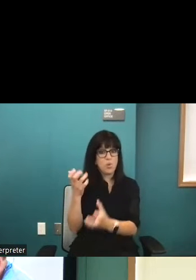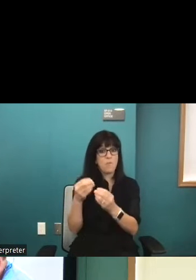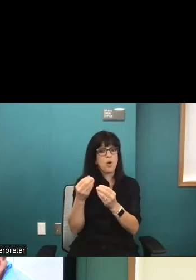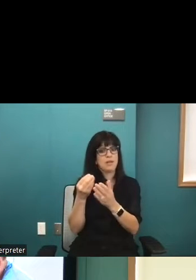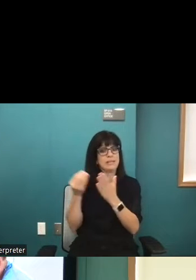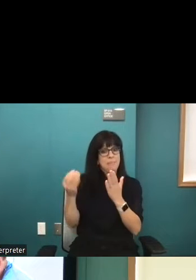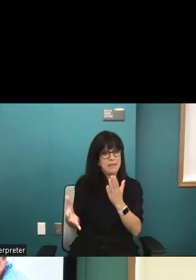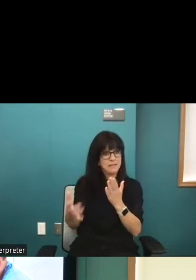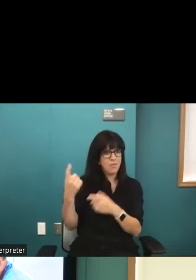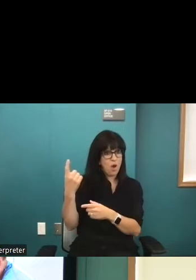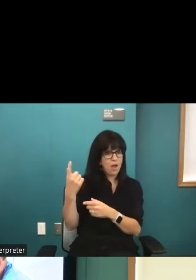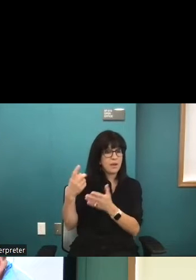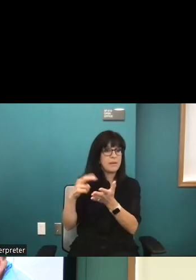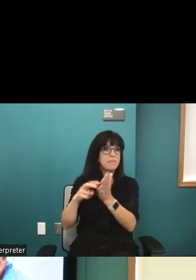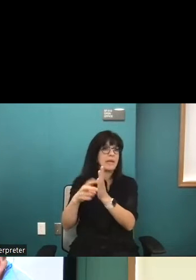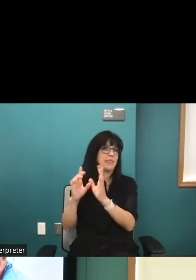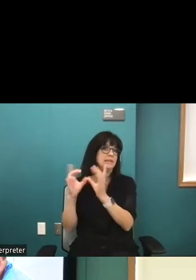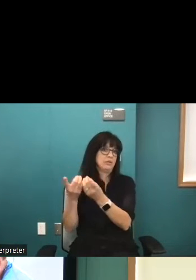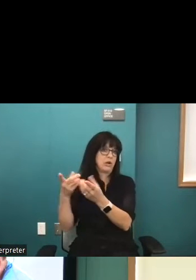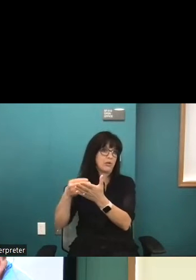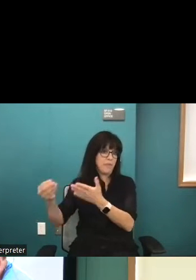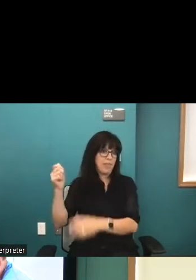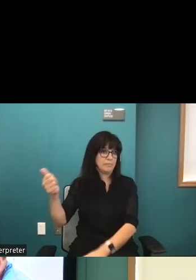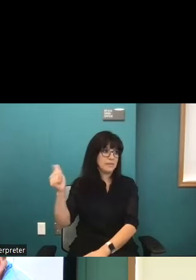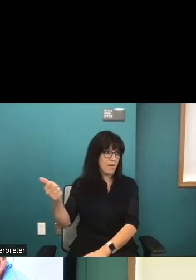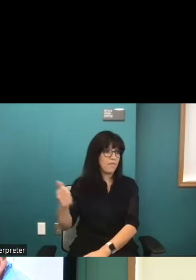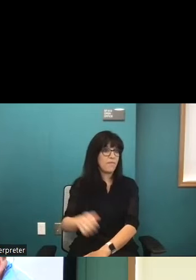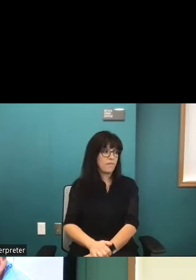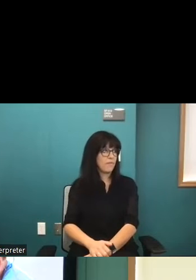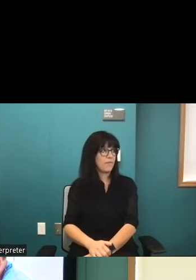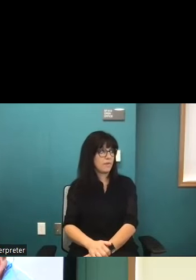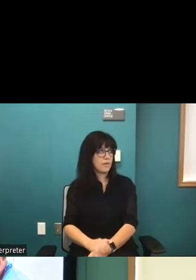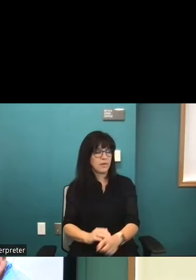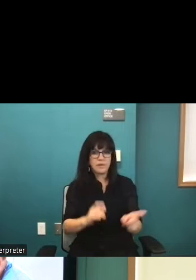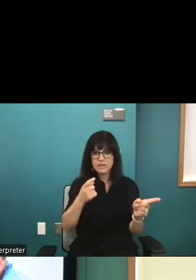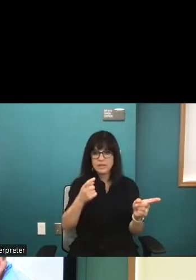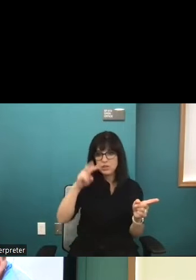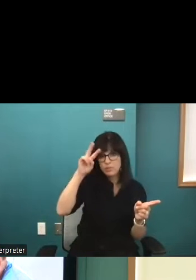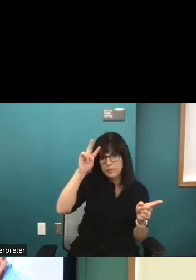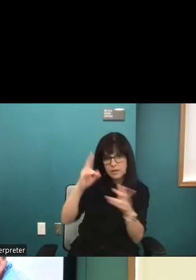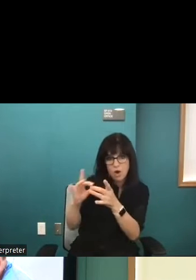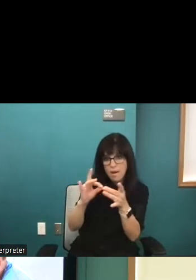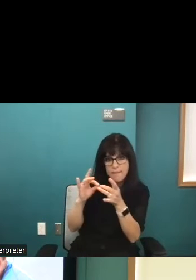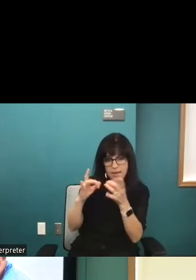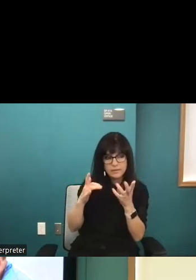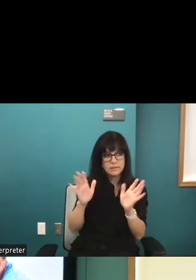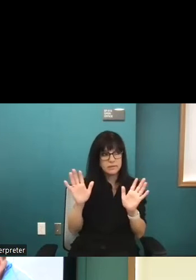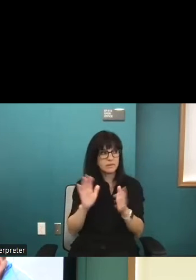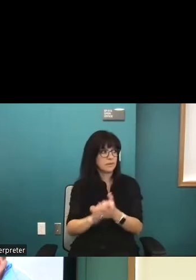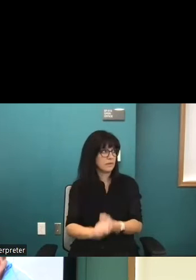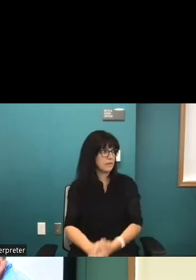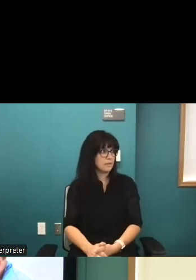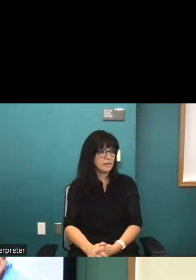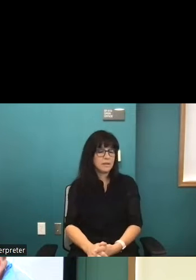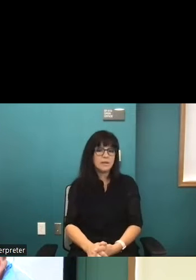expensive receiver, the district has to pay for it. Like, that was the feedback I got. It's, yeah, care about the kids, put it